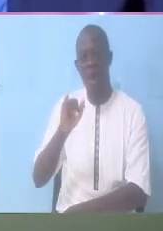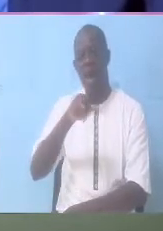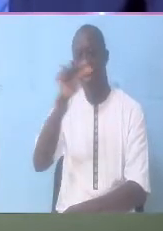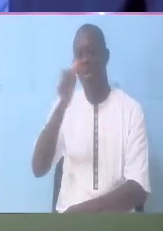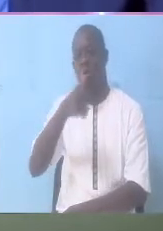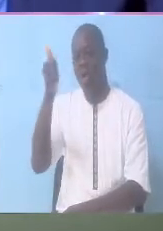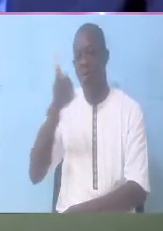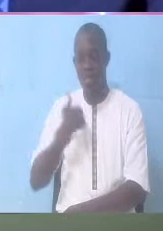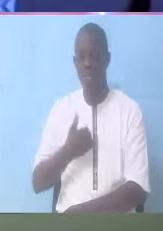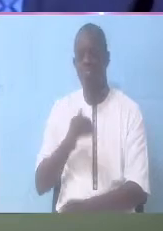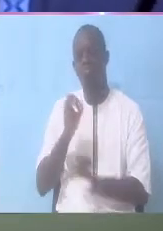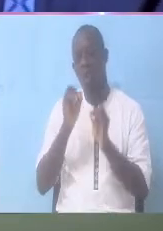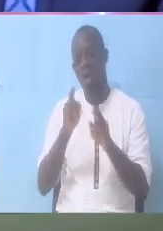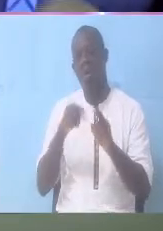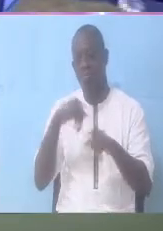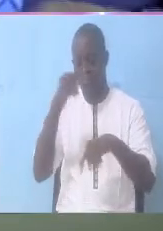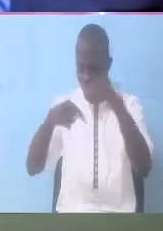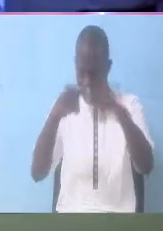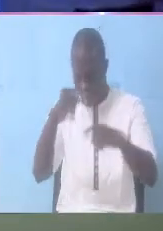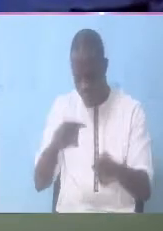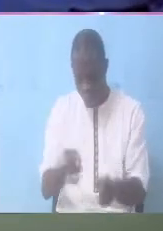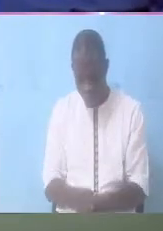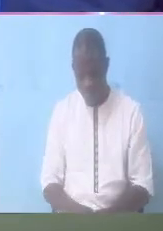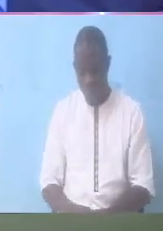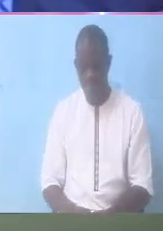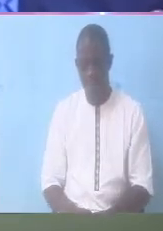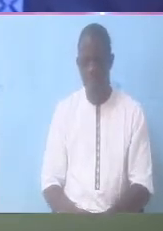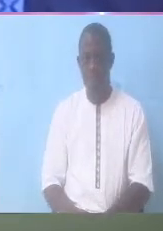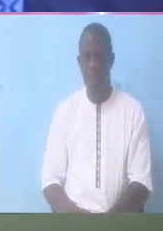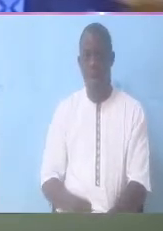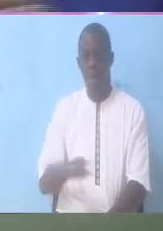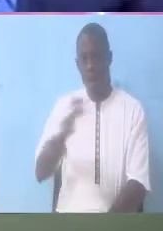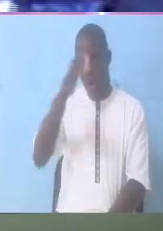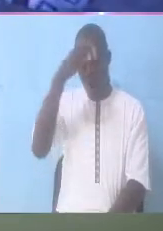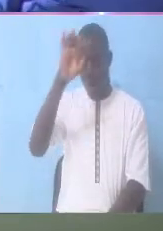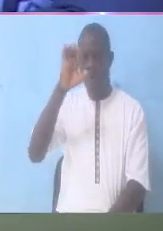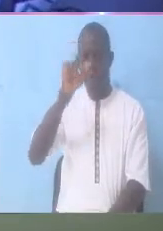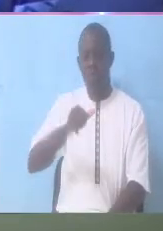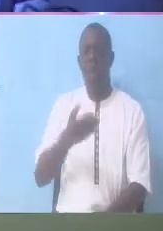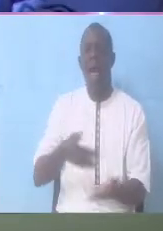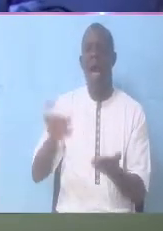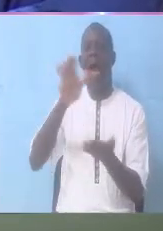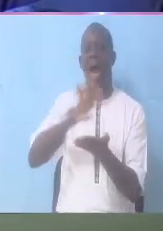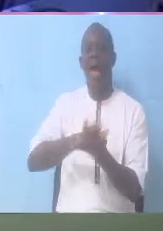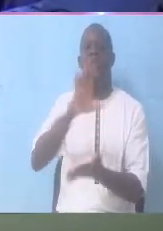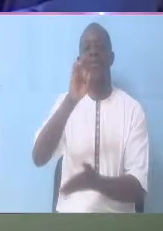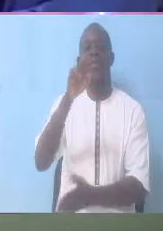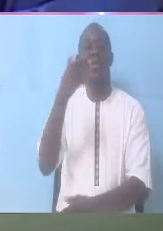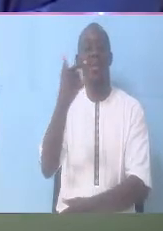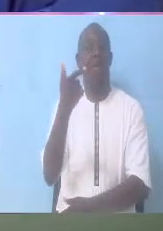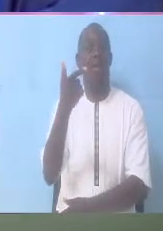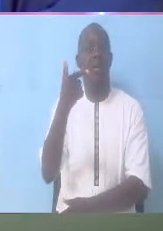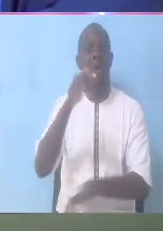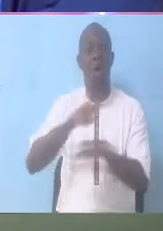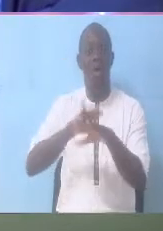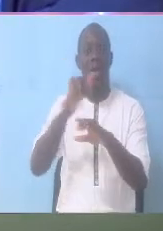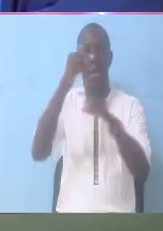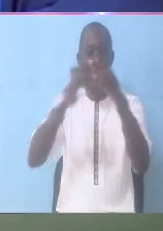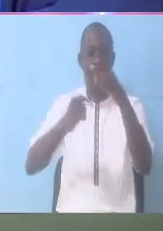move on. Yes, sir. The commission would add 57 to the list. That would take us to 67